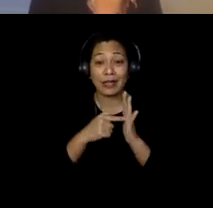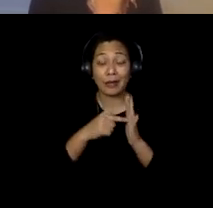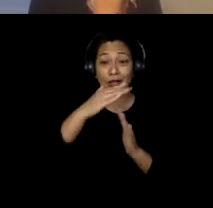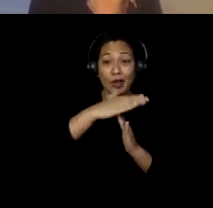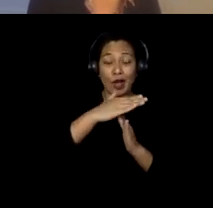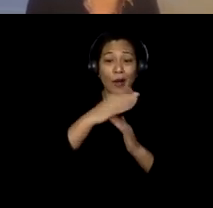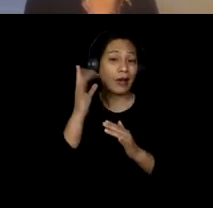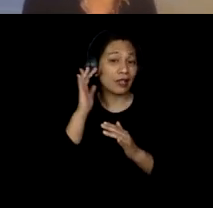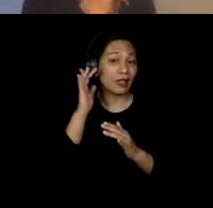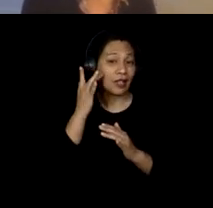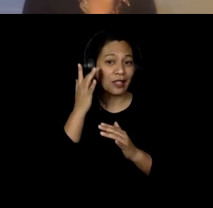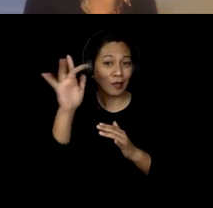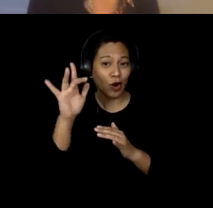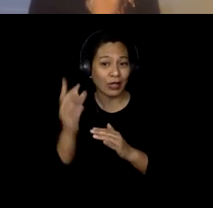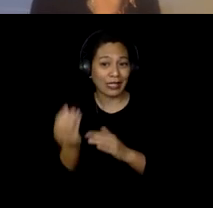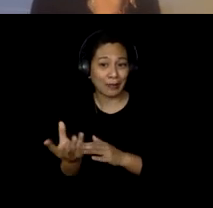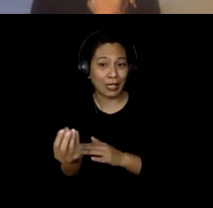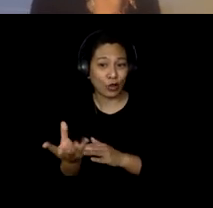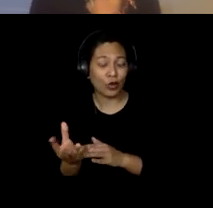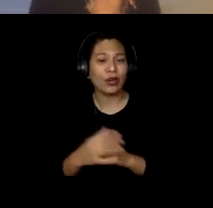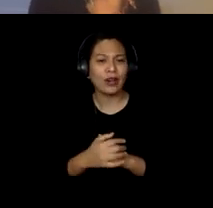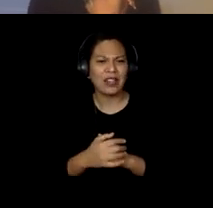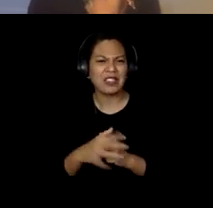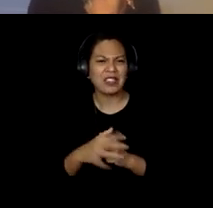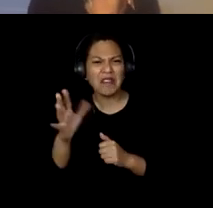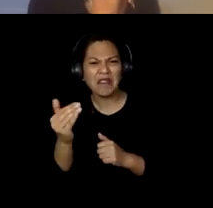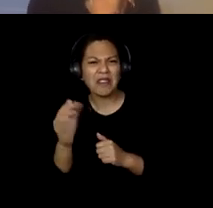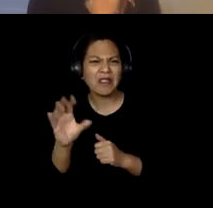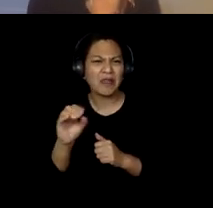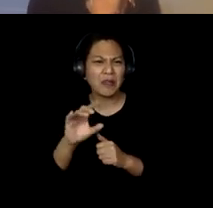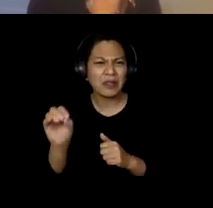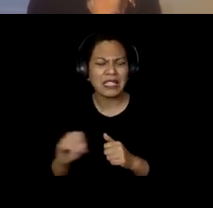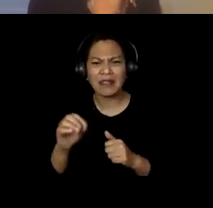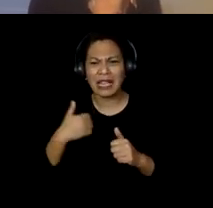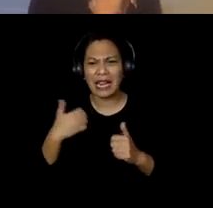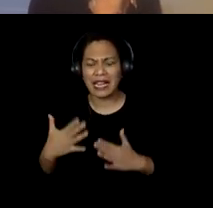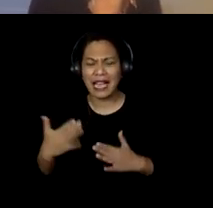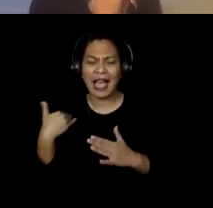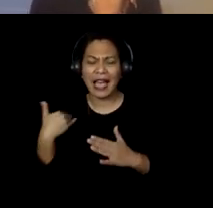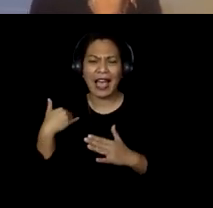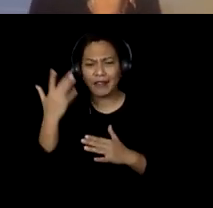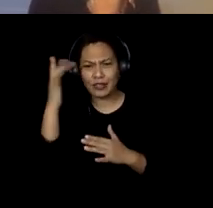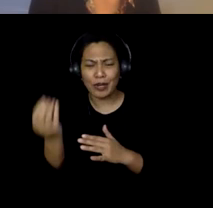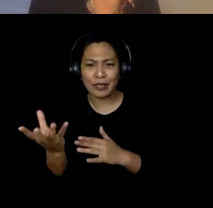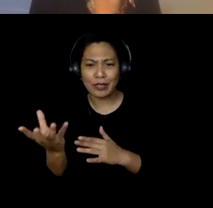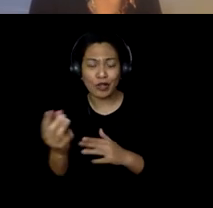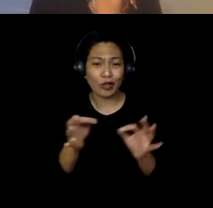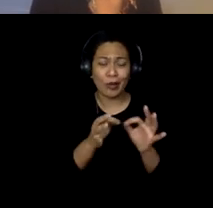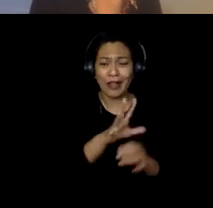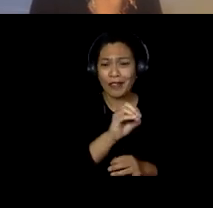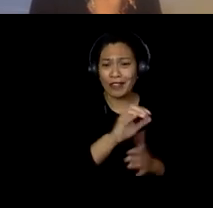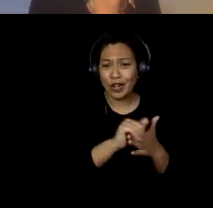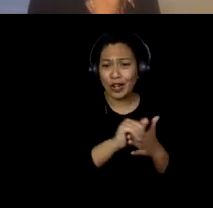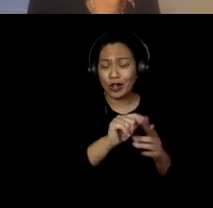speaker, and about 15% of Canadians have smart speakers. They range in price from $50 to several